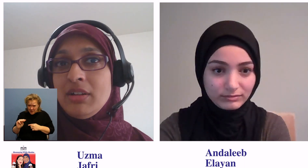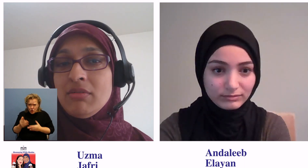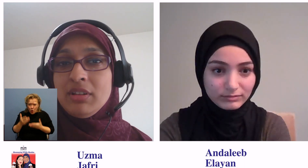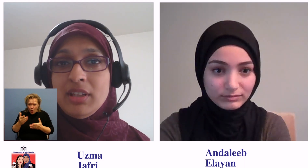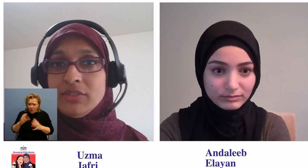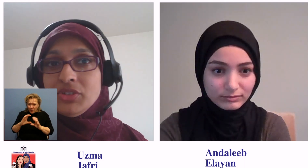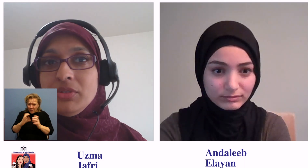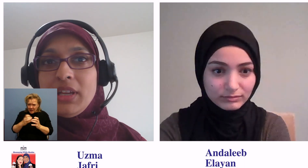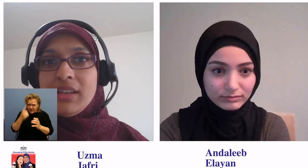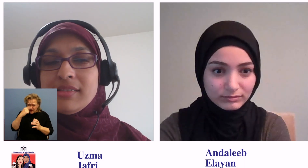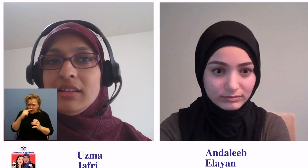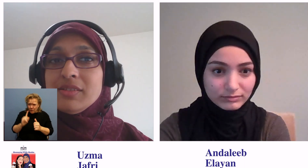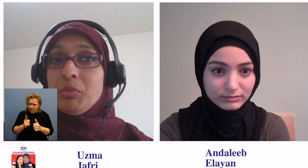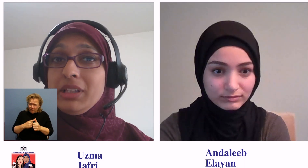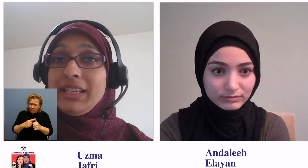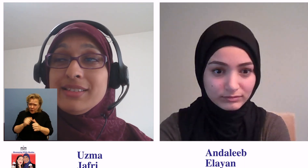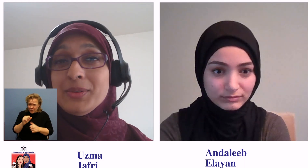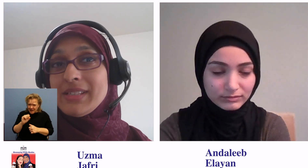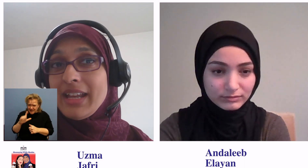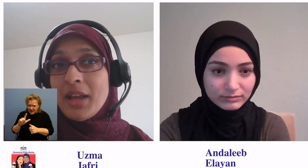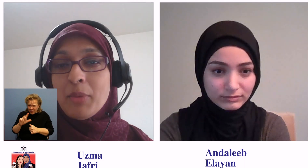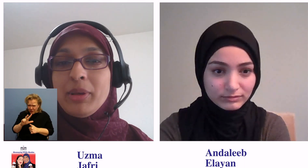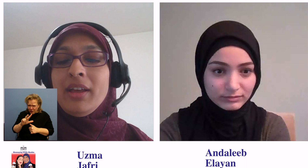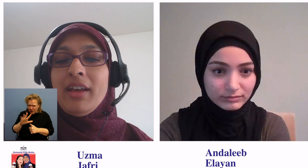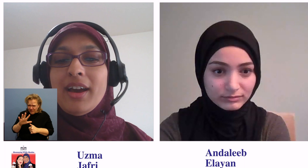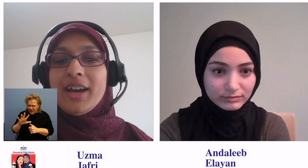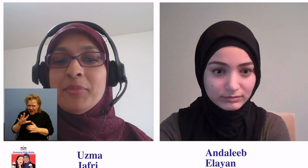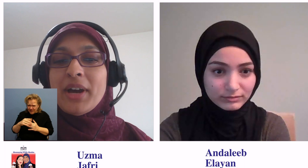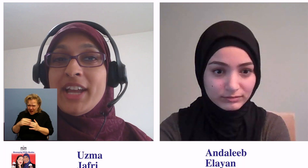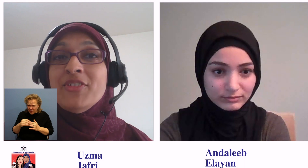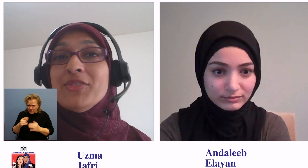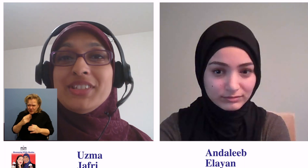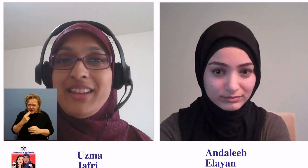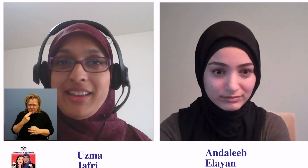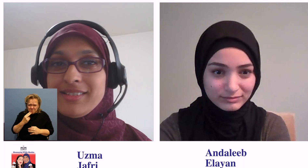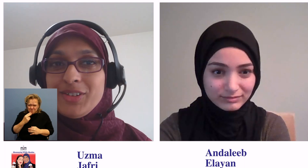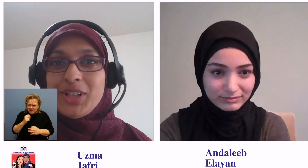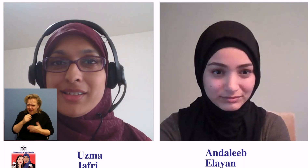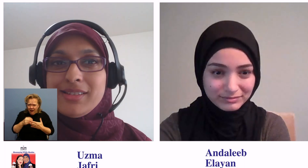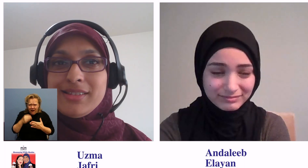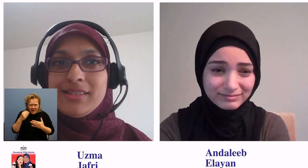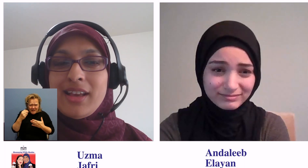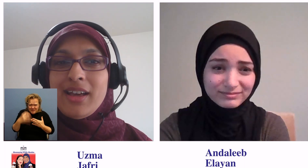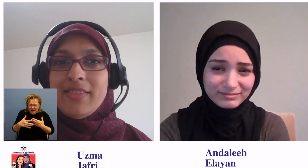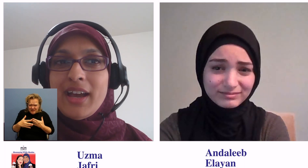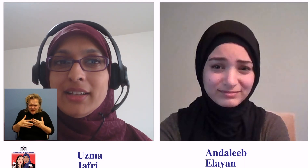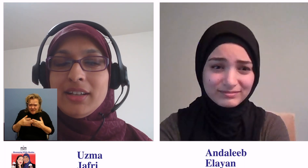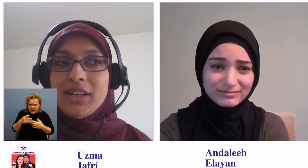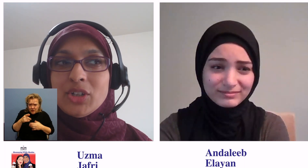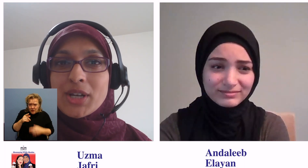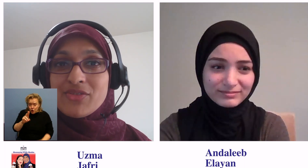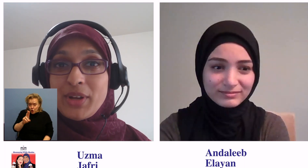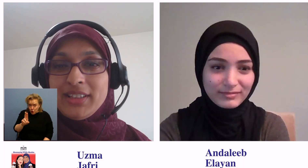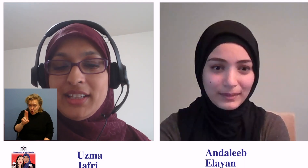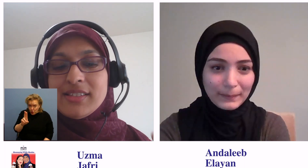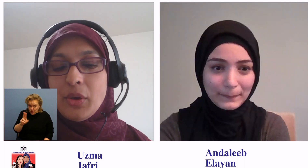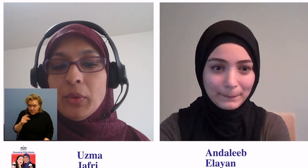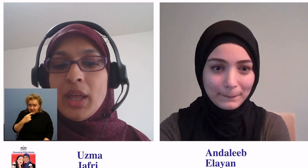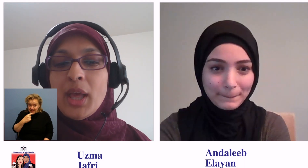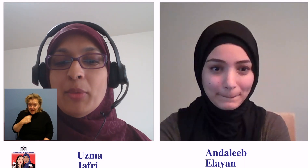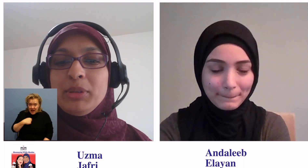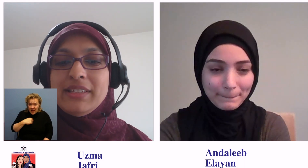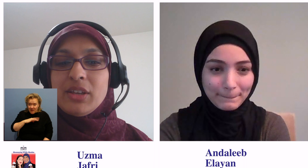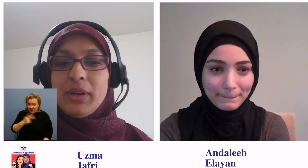the level one or the level two ASL. So please go sign up. I've never seen ASL classes that cost friendly.